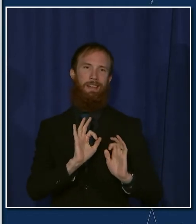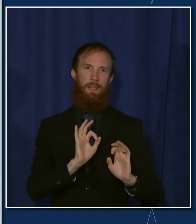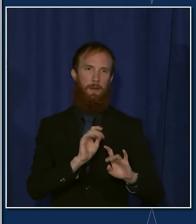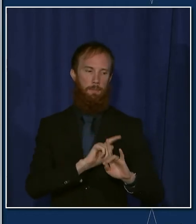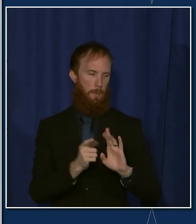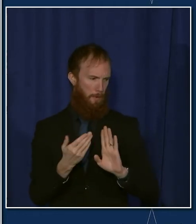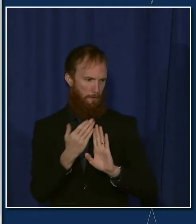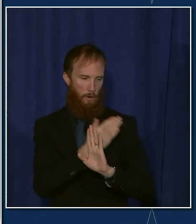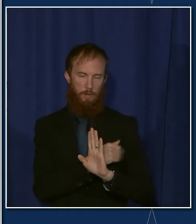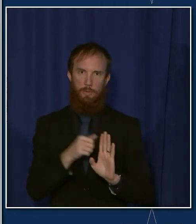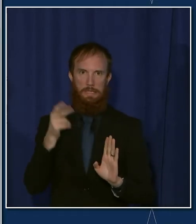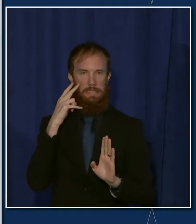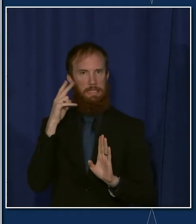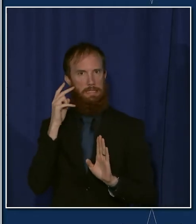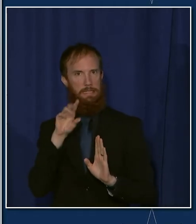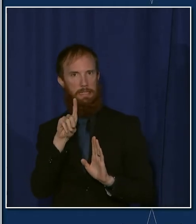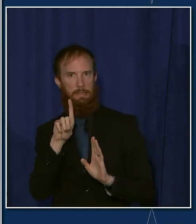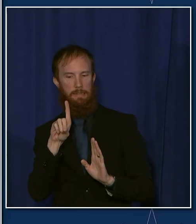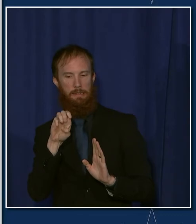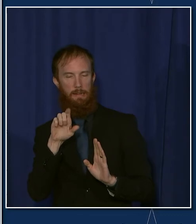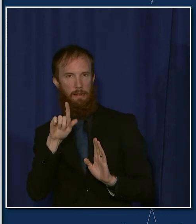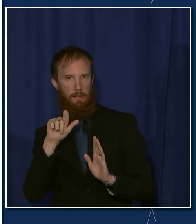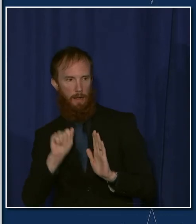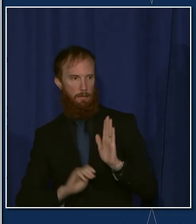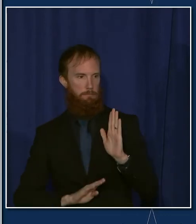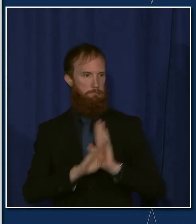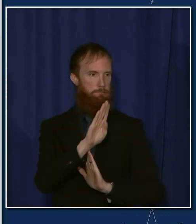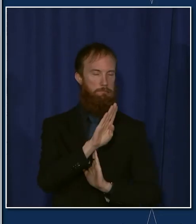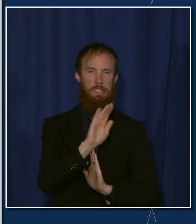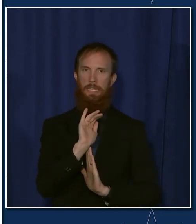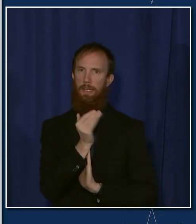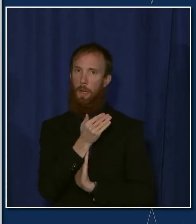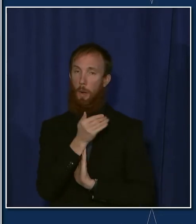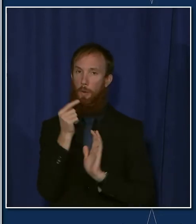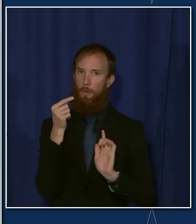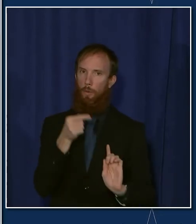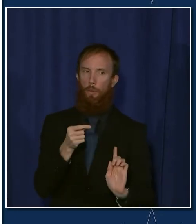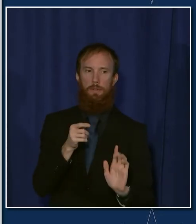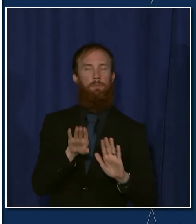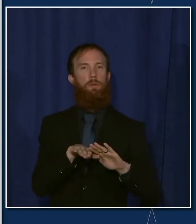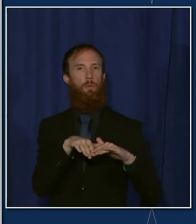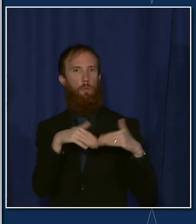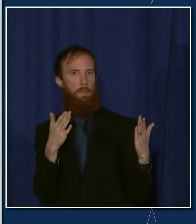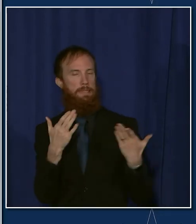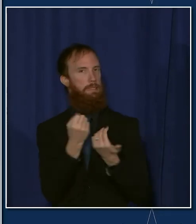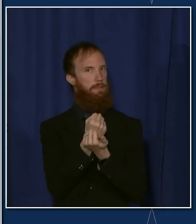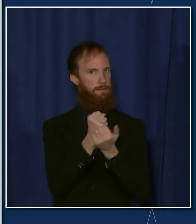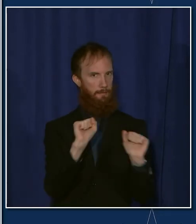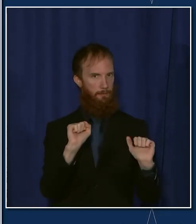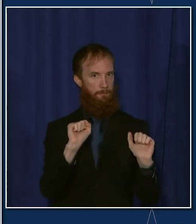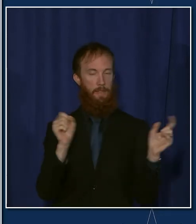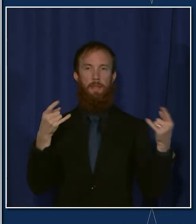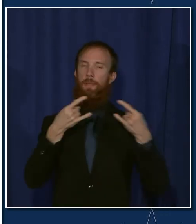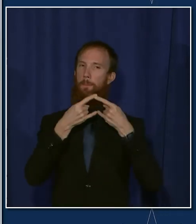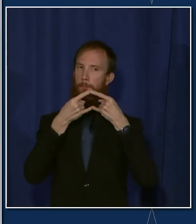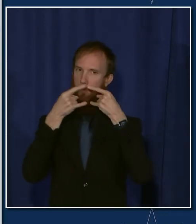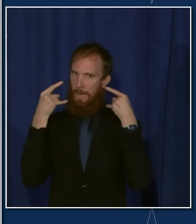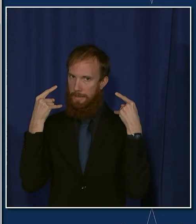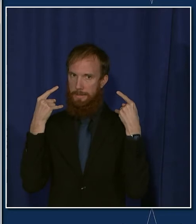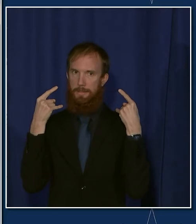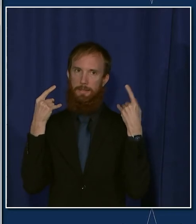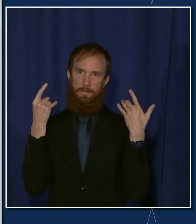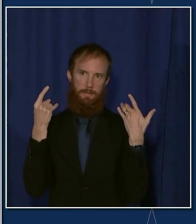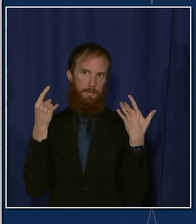surges, our goal is to stay open and to stay safe. And the masks are a